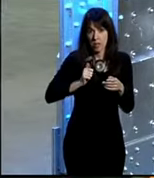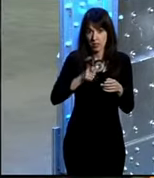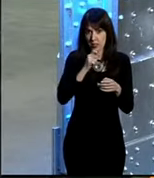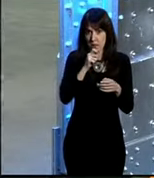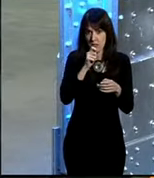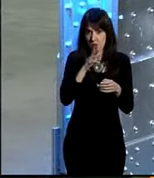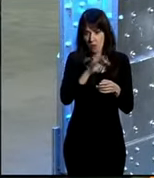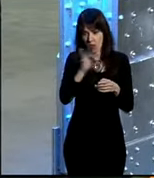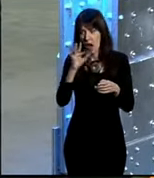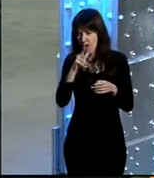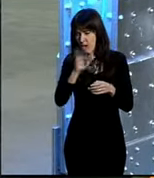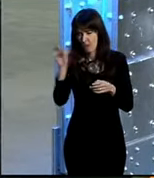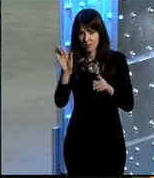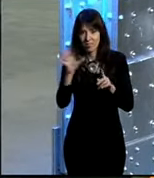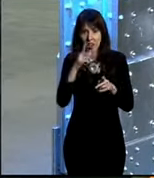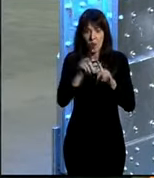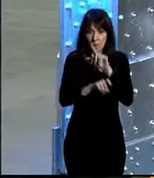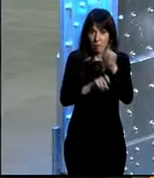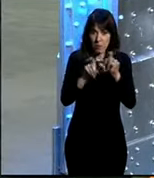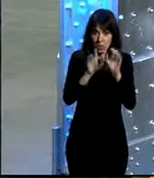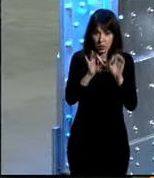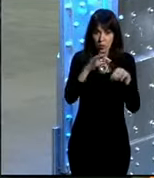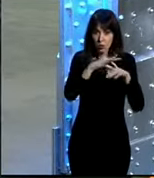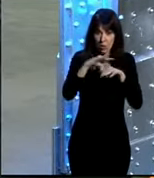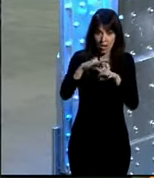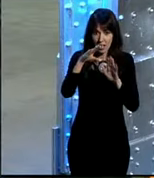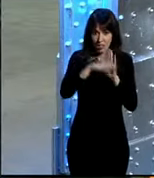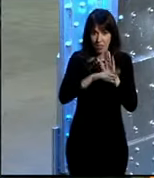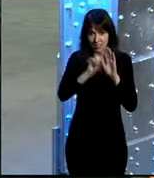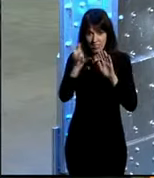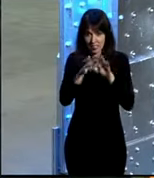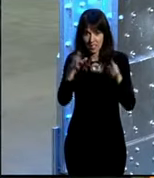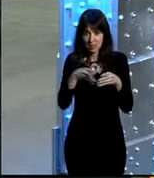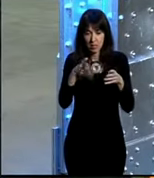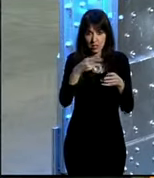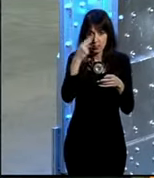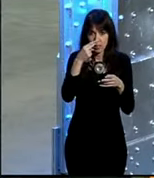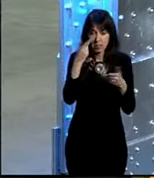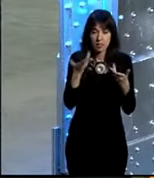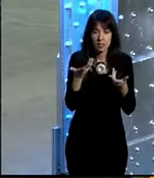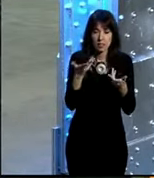characters leading the whole story. And that leads myself to a question.